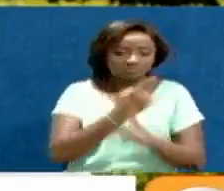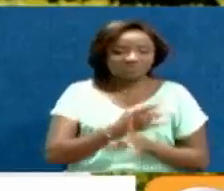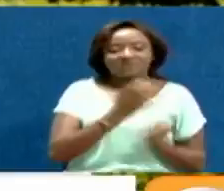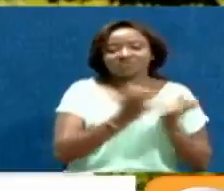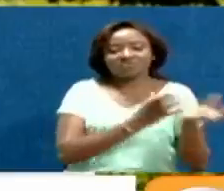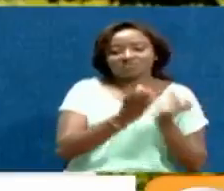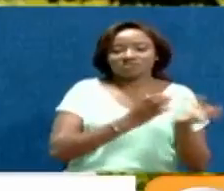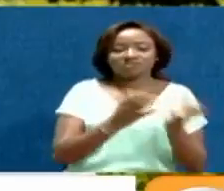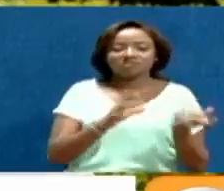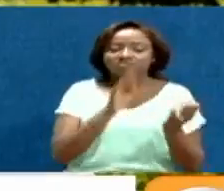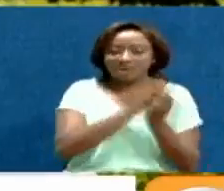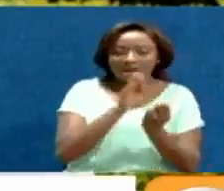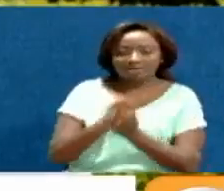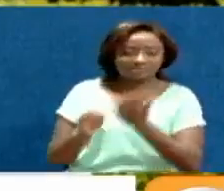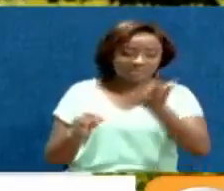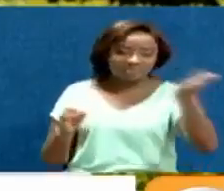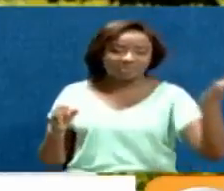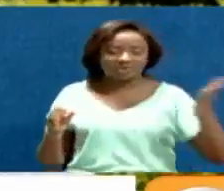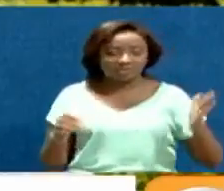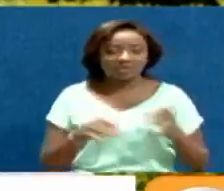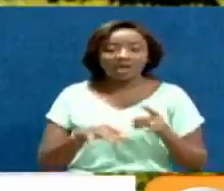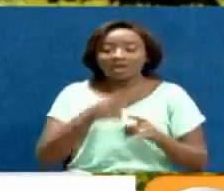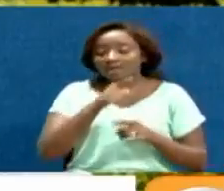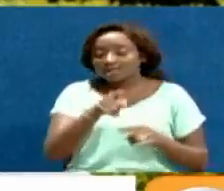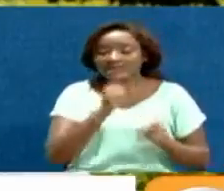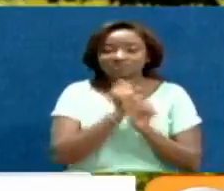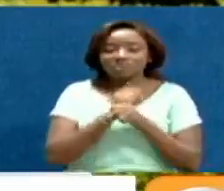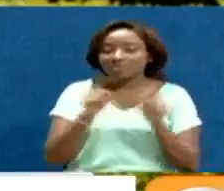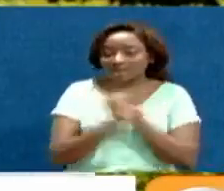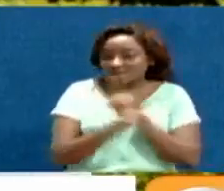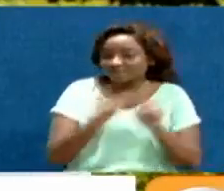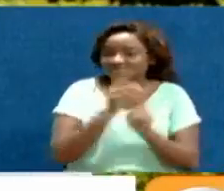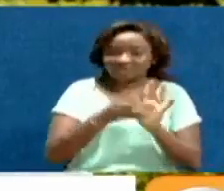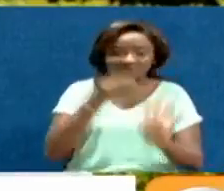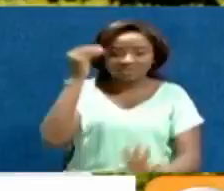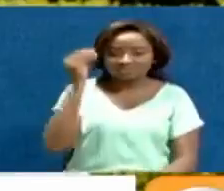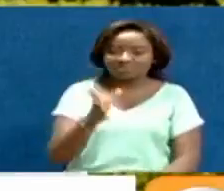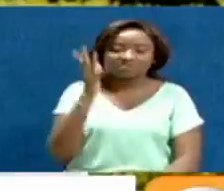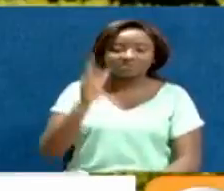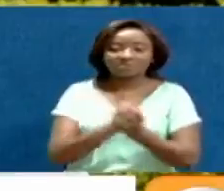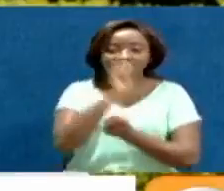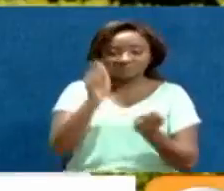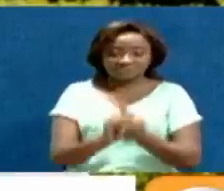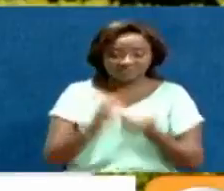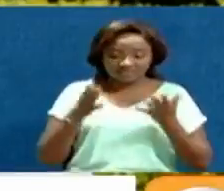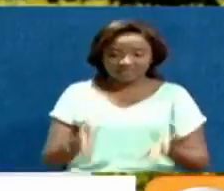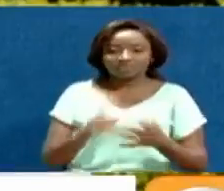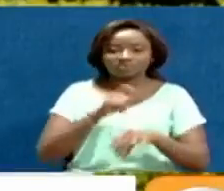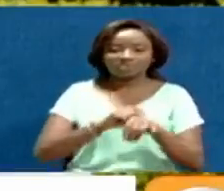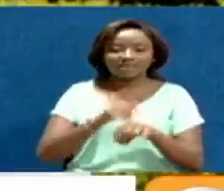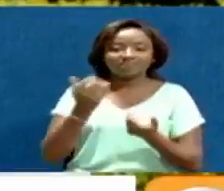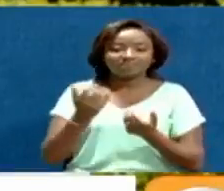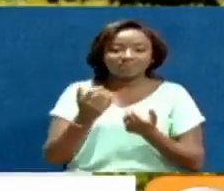commercial sources. And this is going to make the cost of education, especially at this point in time when we